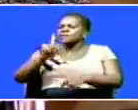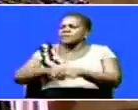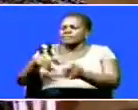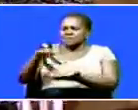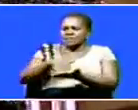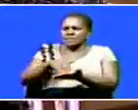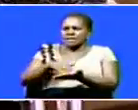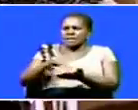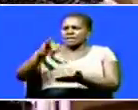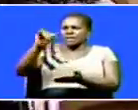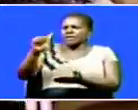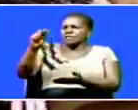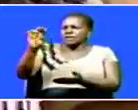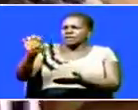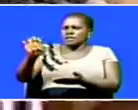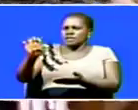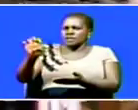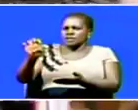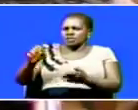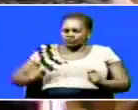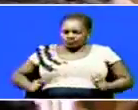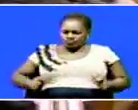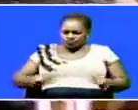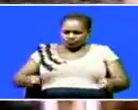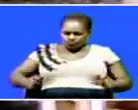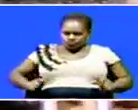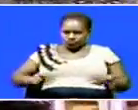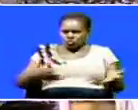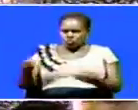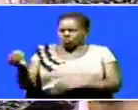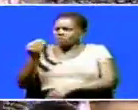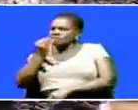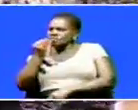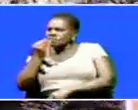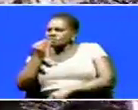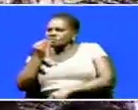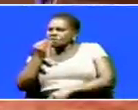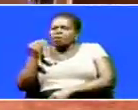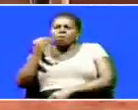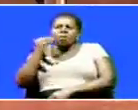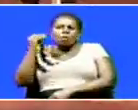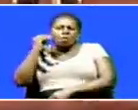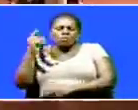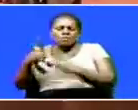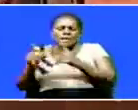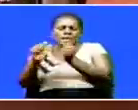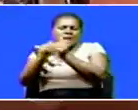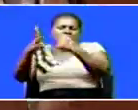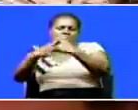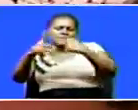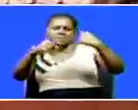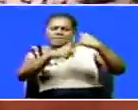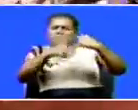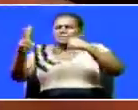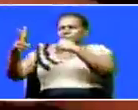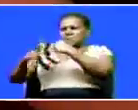center and Jane Nduta wheels this lady for the feeding session. The home started in